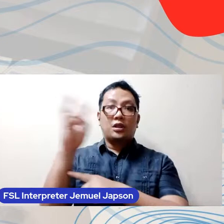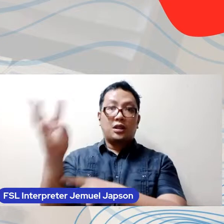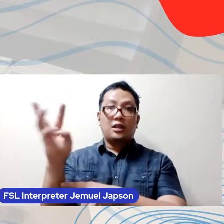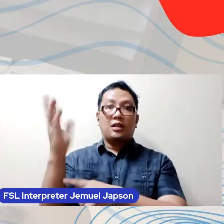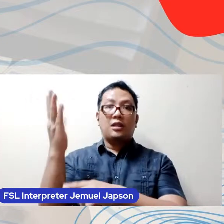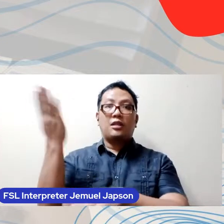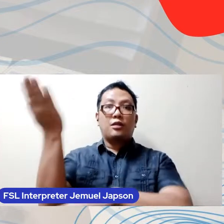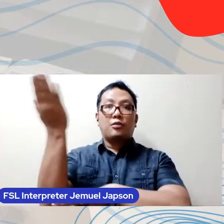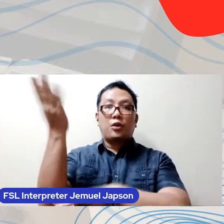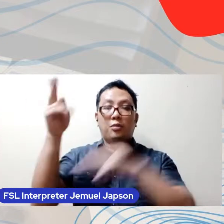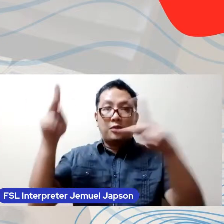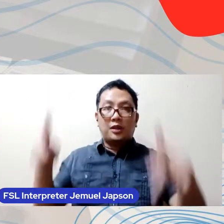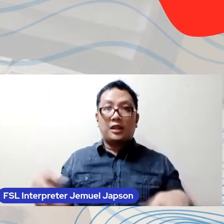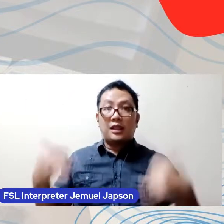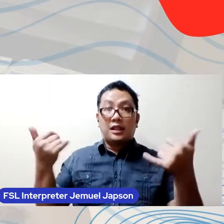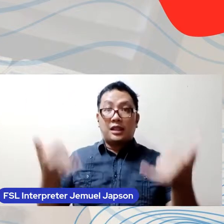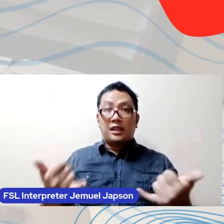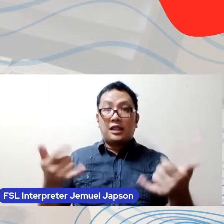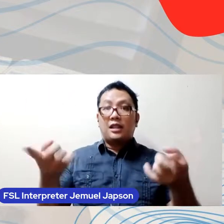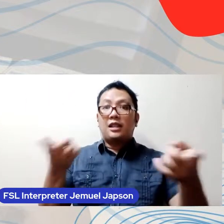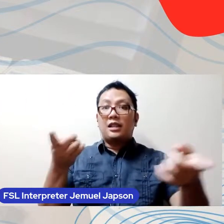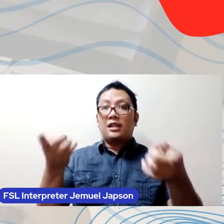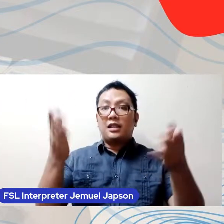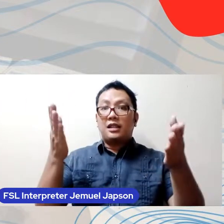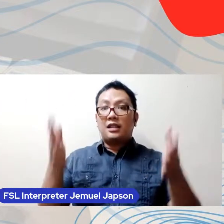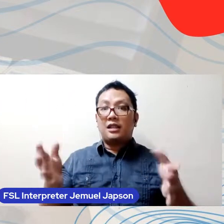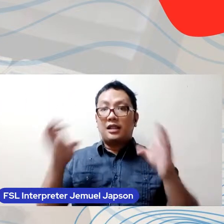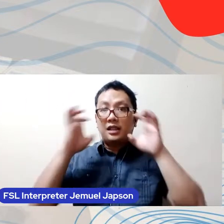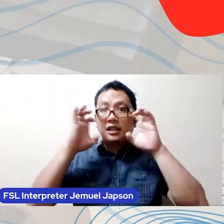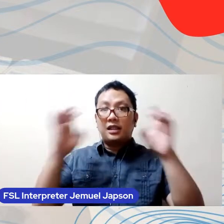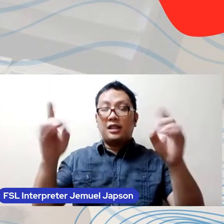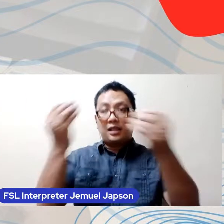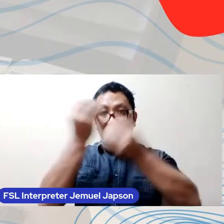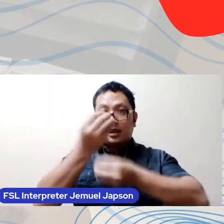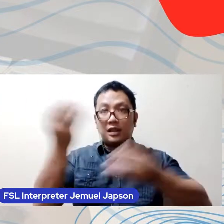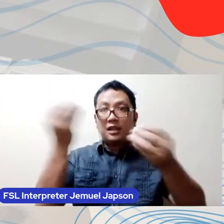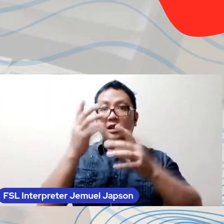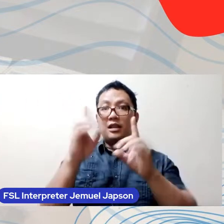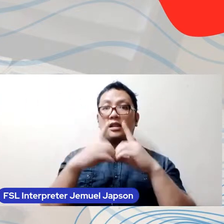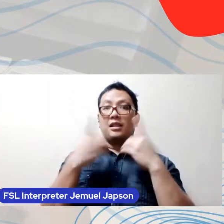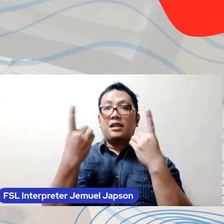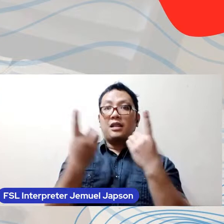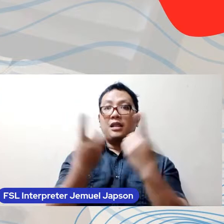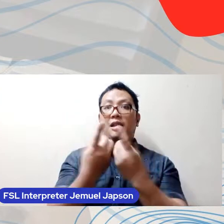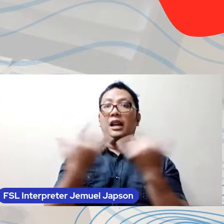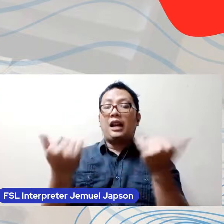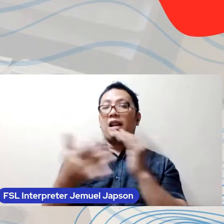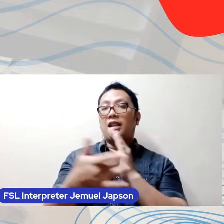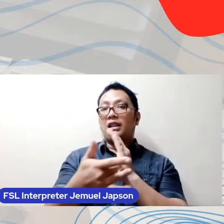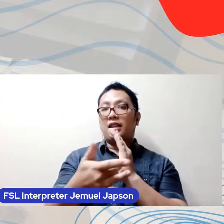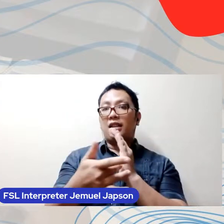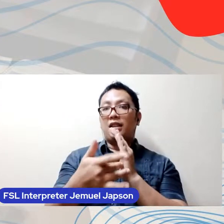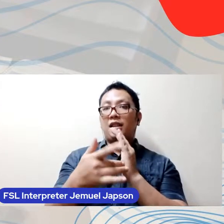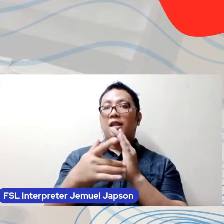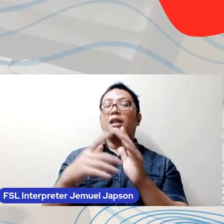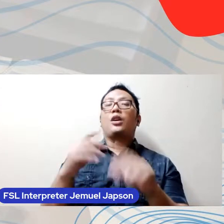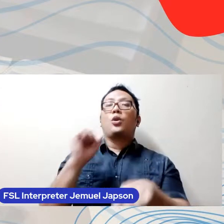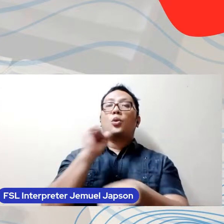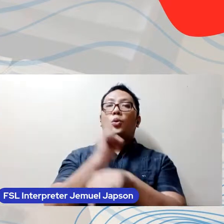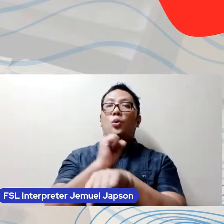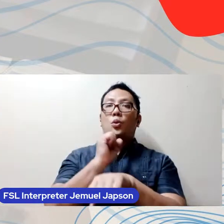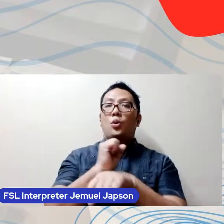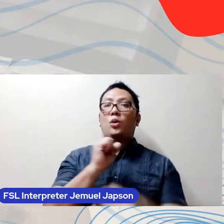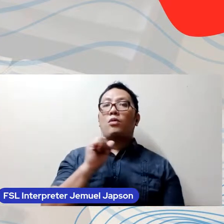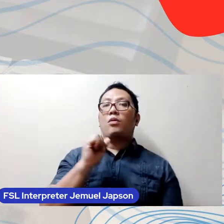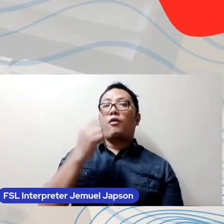spokesperson and currently Director of the Education and Information Department and the Technical Working Group Director